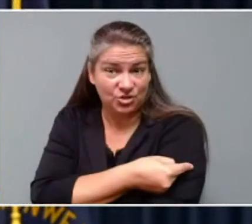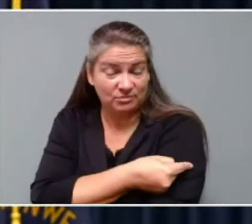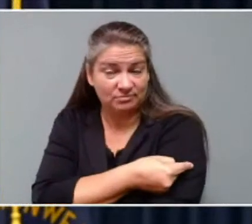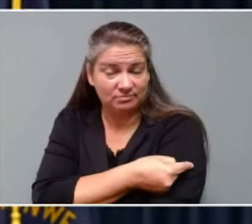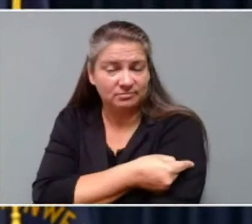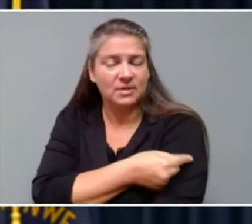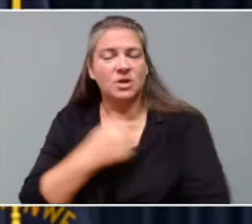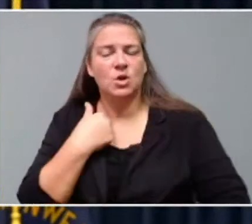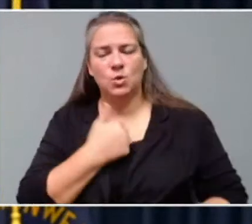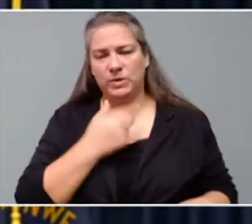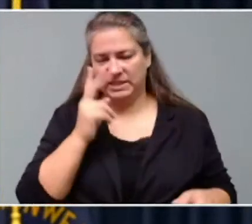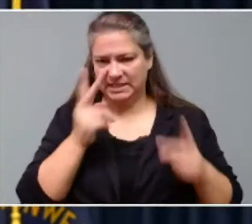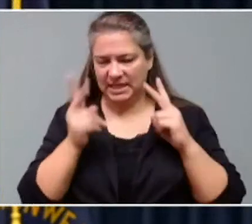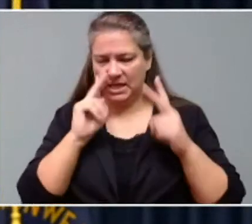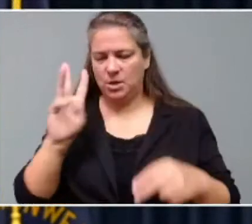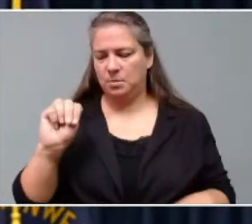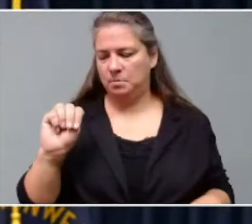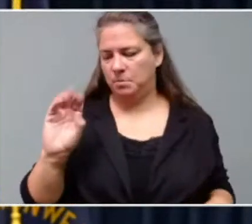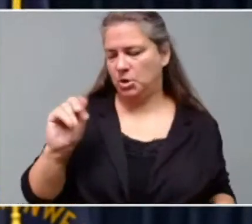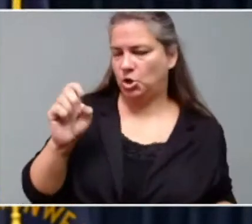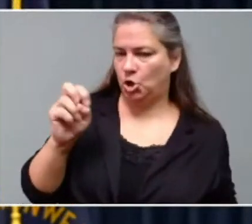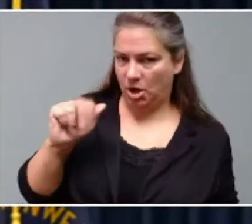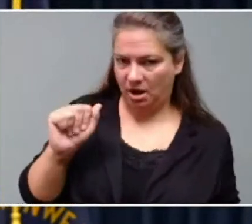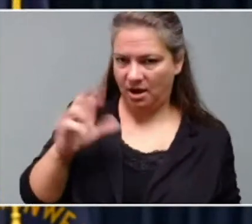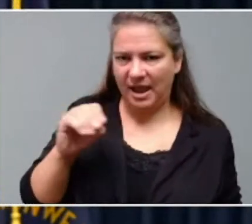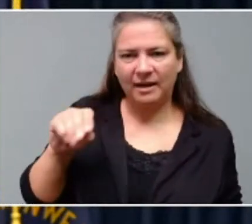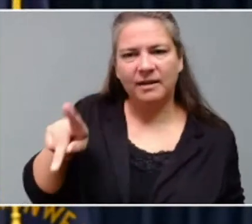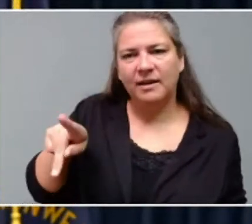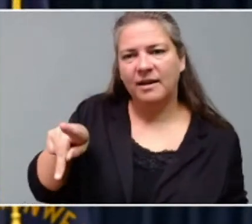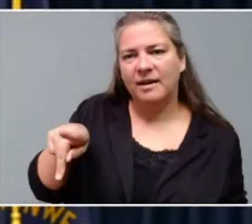primarily Moderna and Pfizer, actually a whole lot of Pfizer,